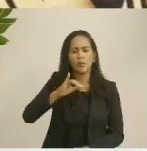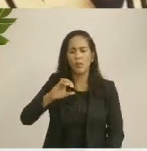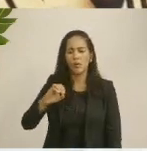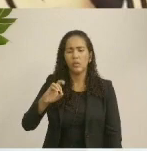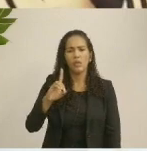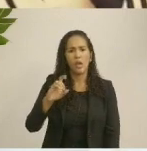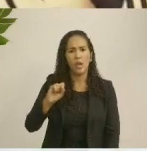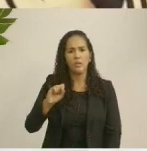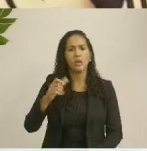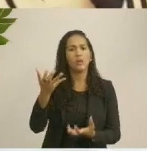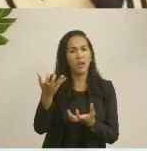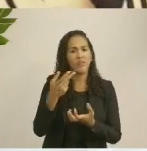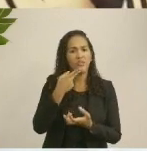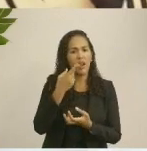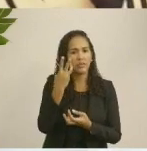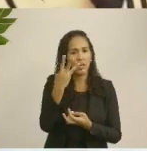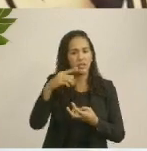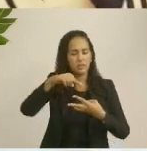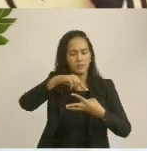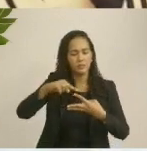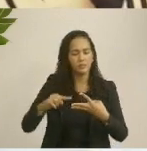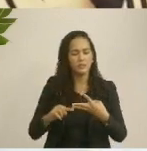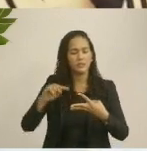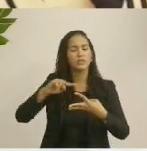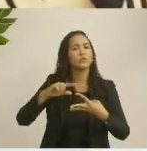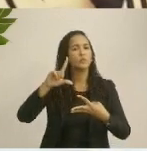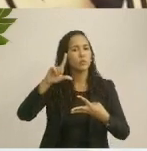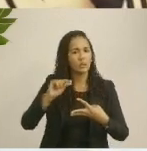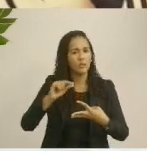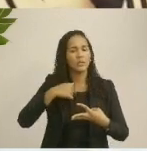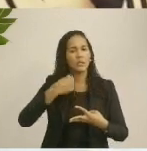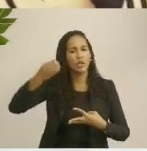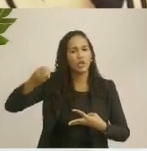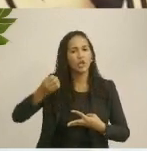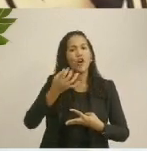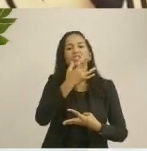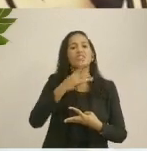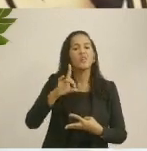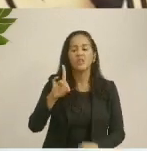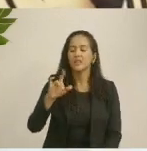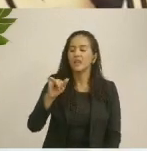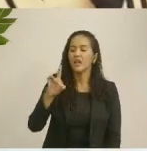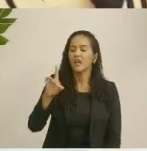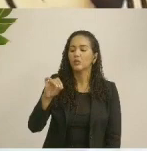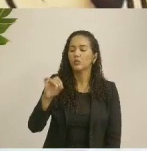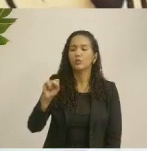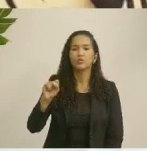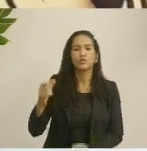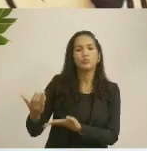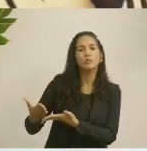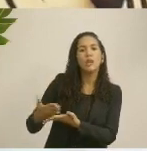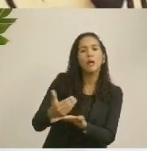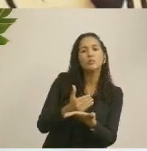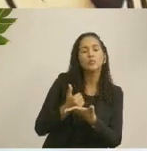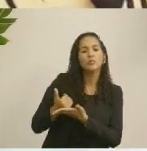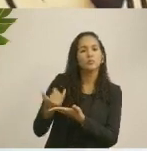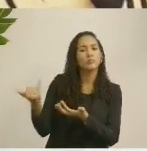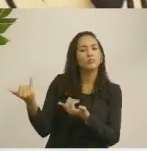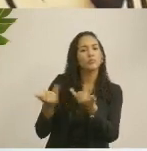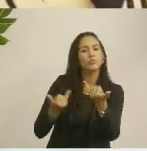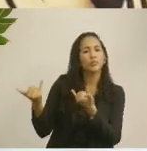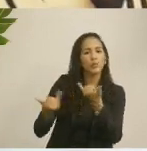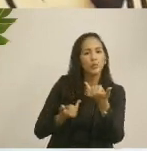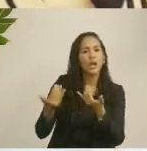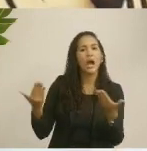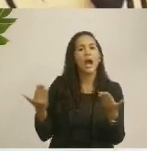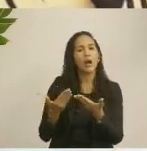quickly. One is innovation in data. I'm coming now from Dubai, from the World